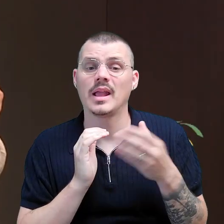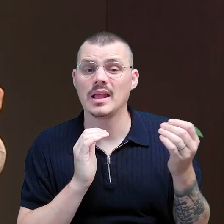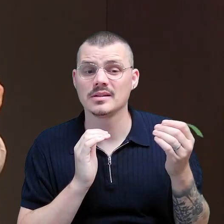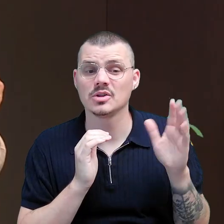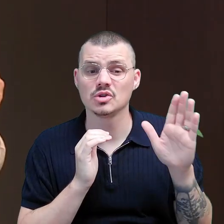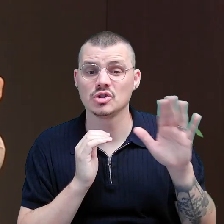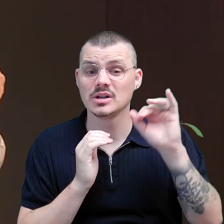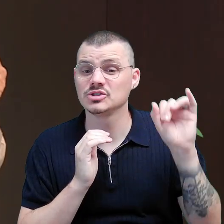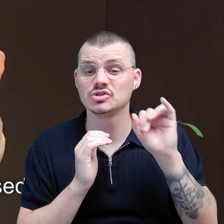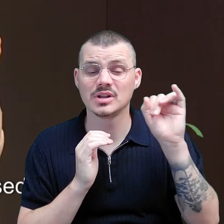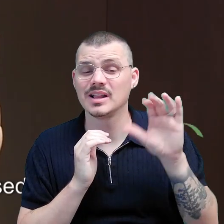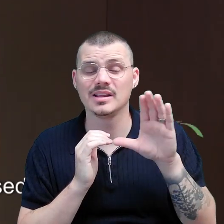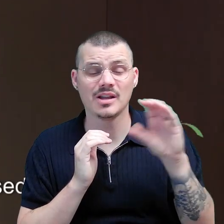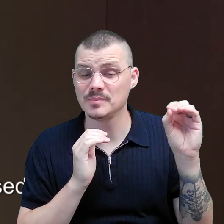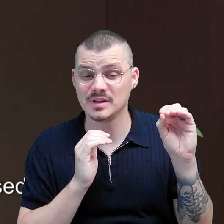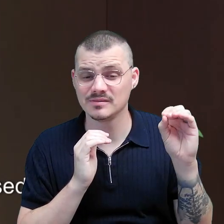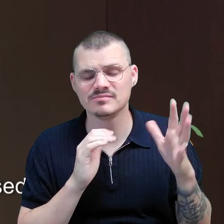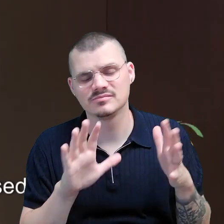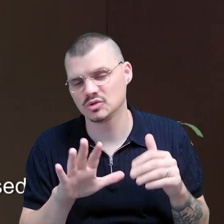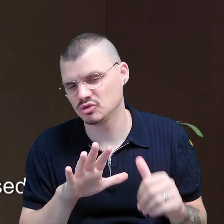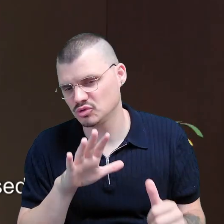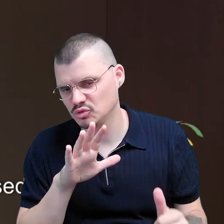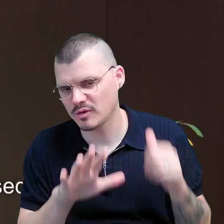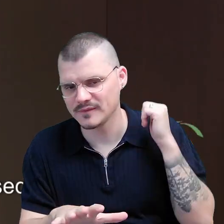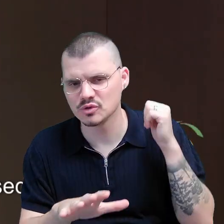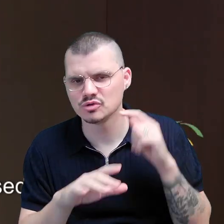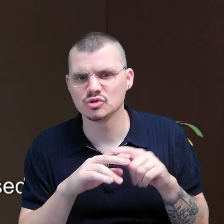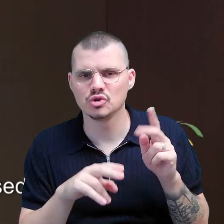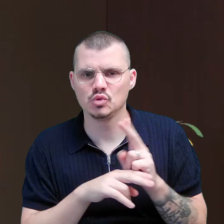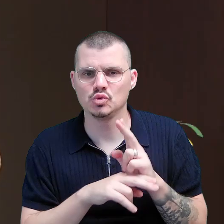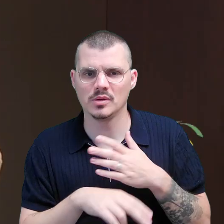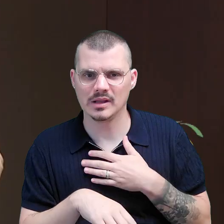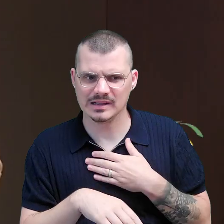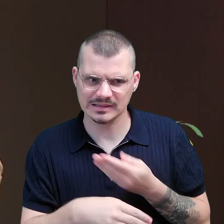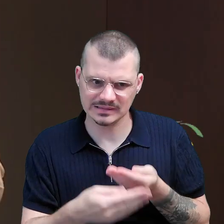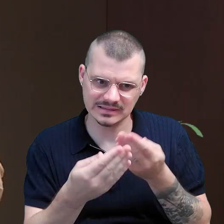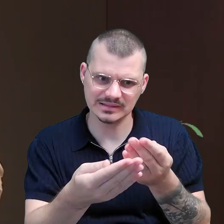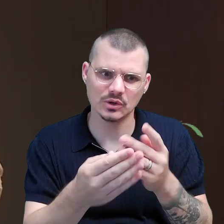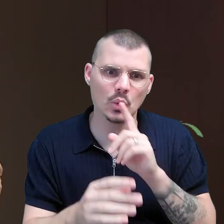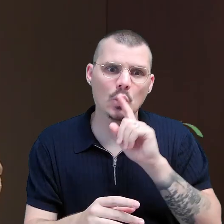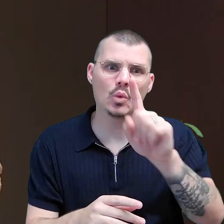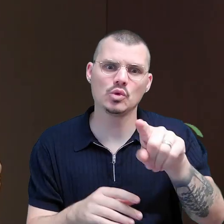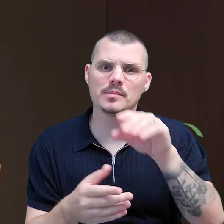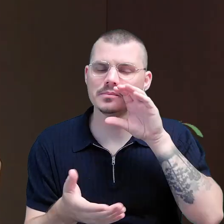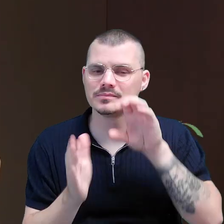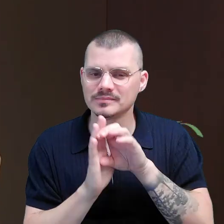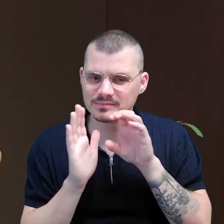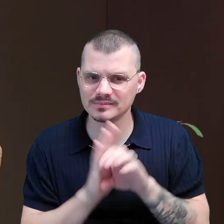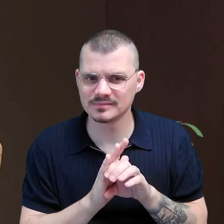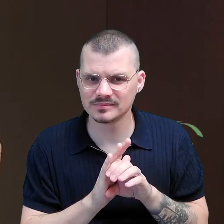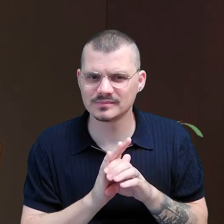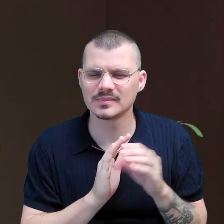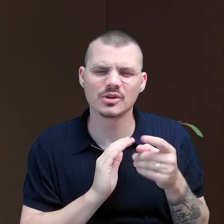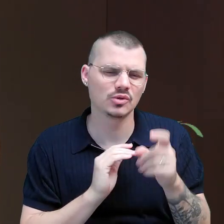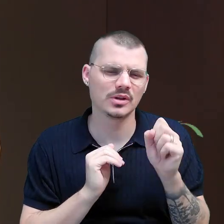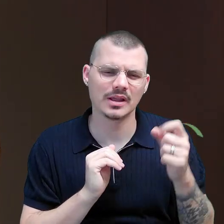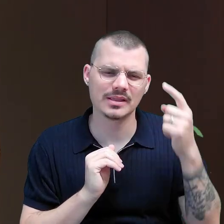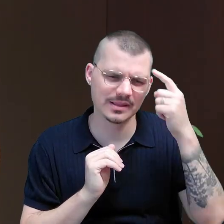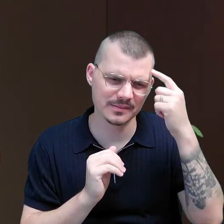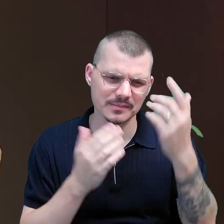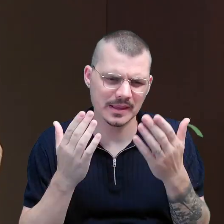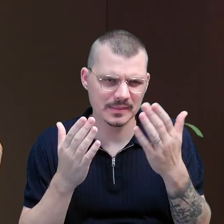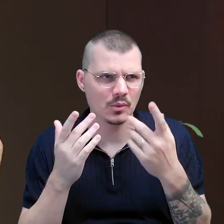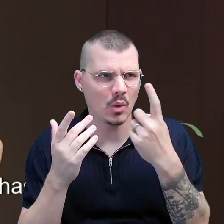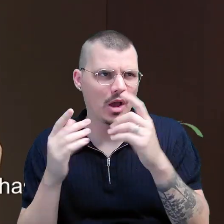and her insurance company absolutely refused to use my orders. And we can think